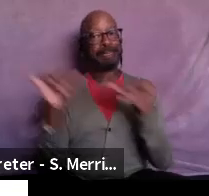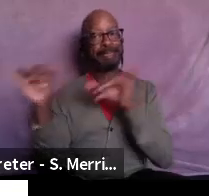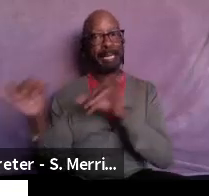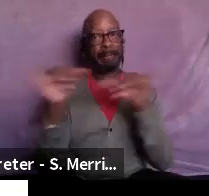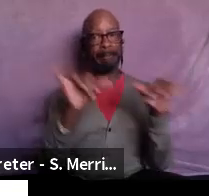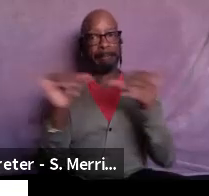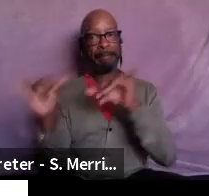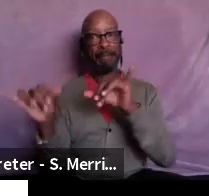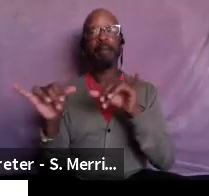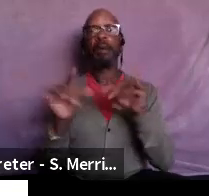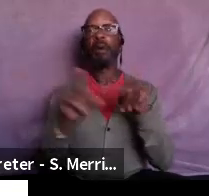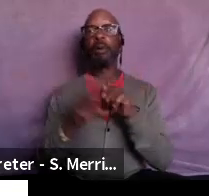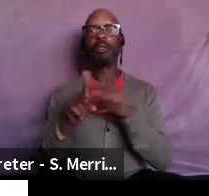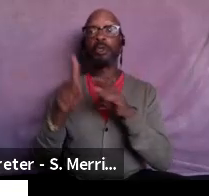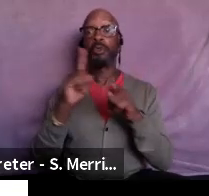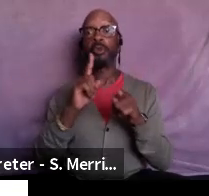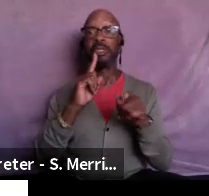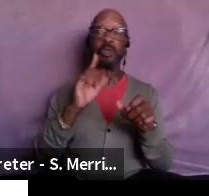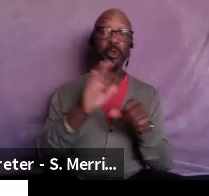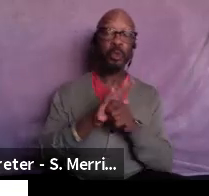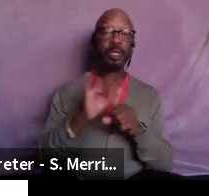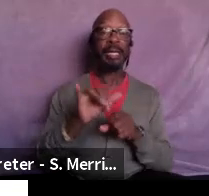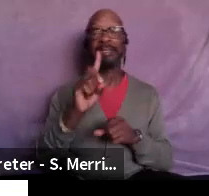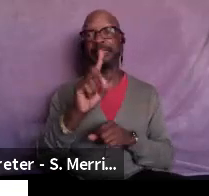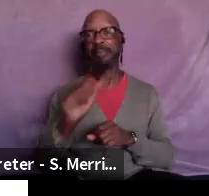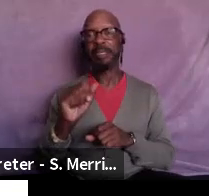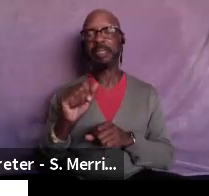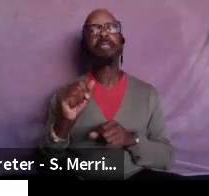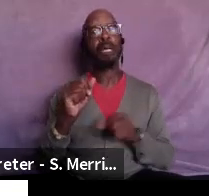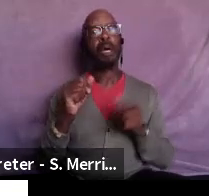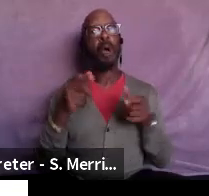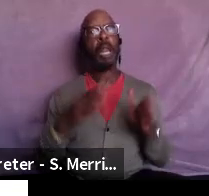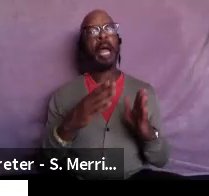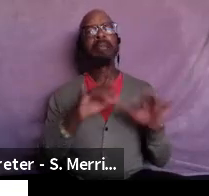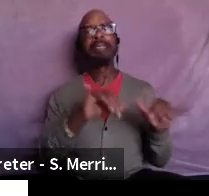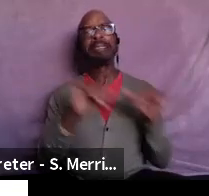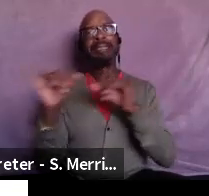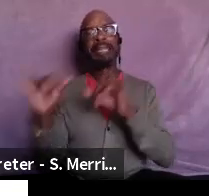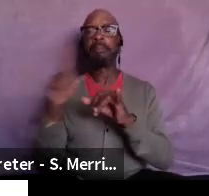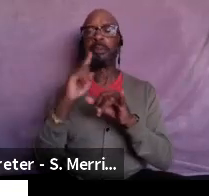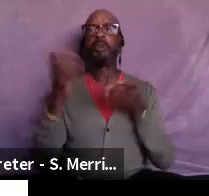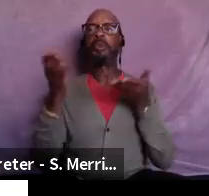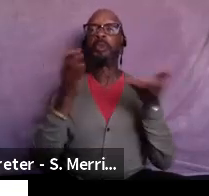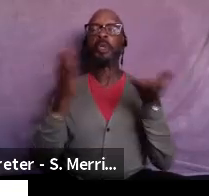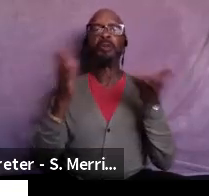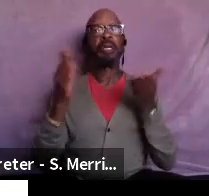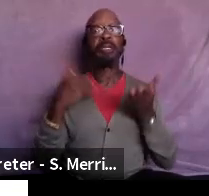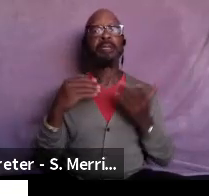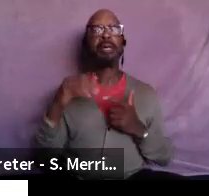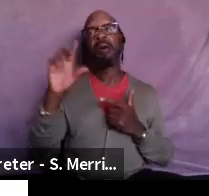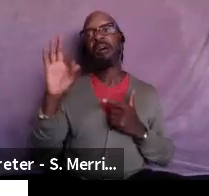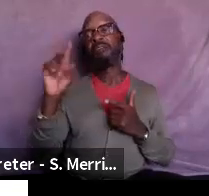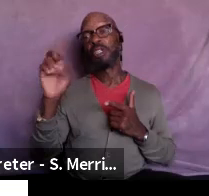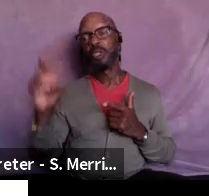to ensure that individuals with disabilities are afforded the same opportunities to serve as legal guardians, foster parents, and adoptive